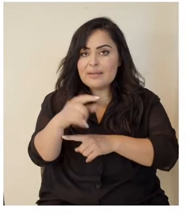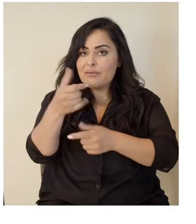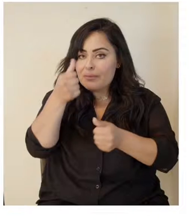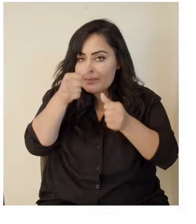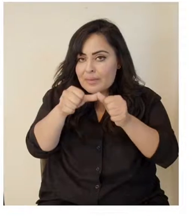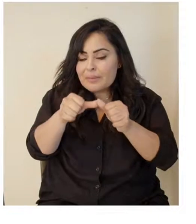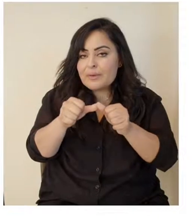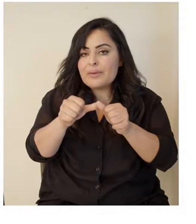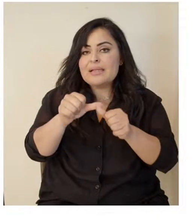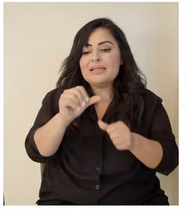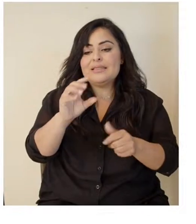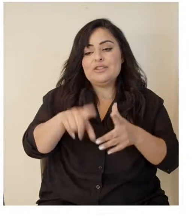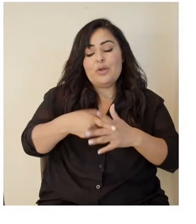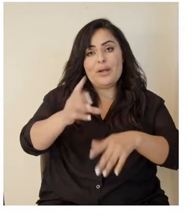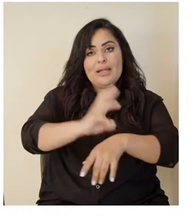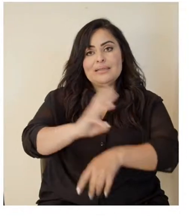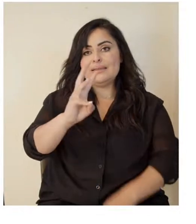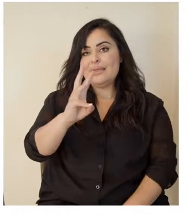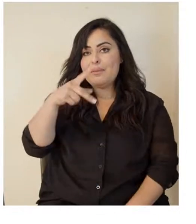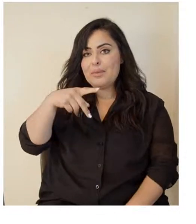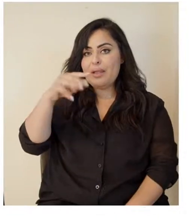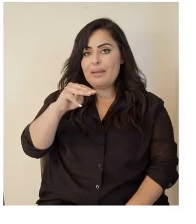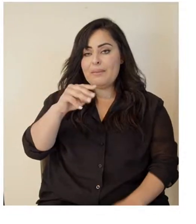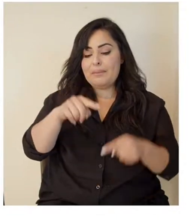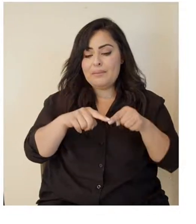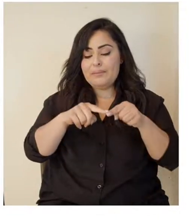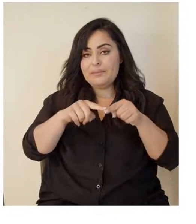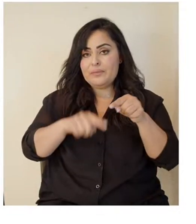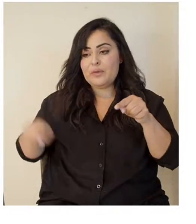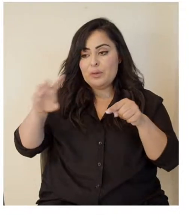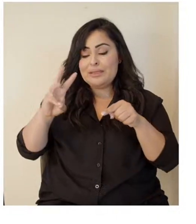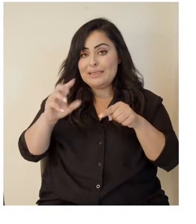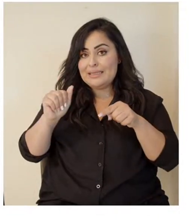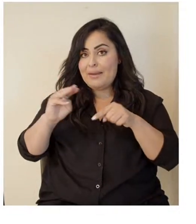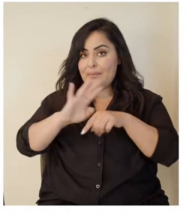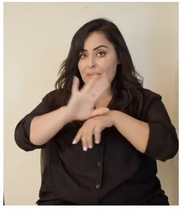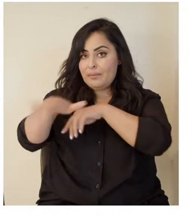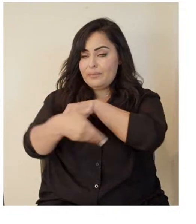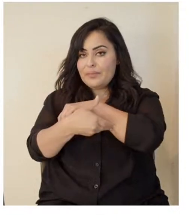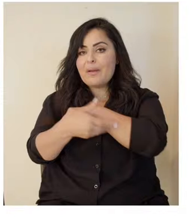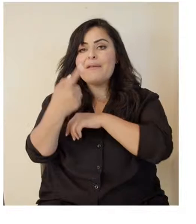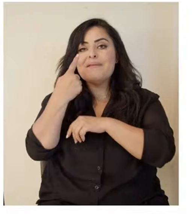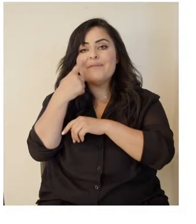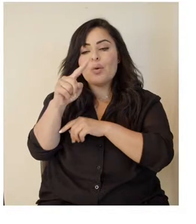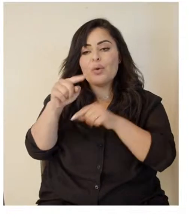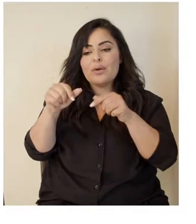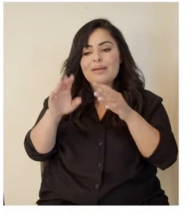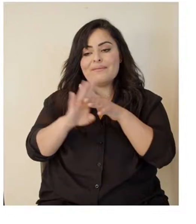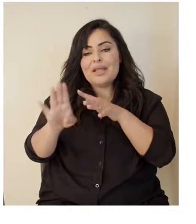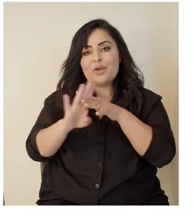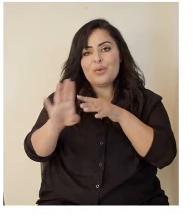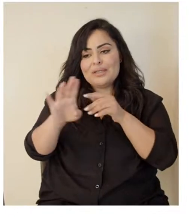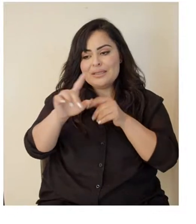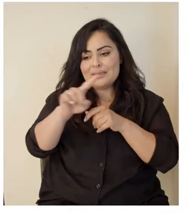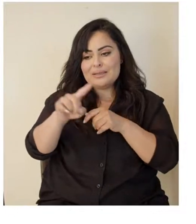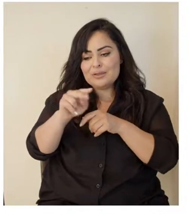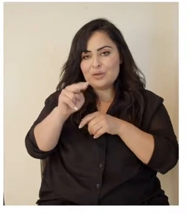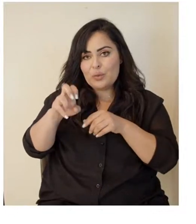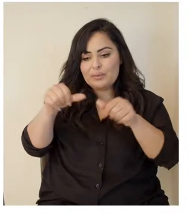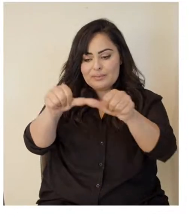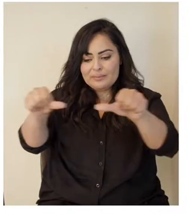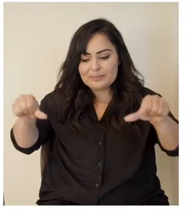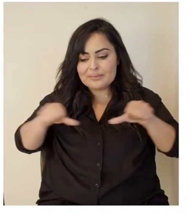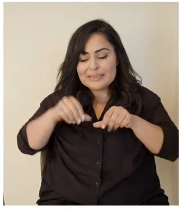place begins 6 p.m. to 6 a.m. and it's for the evacuation area within